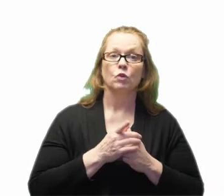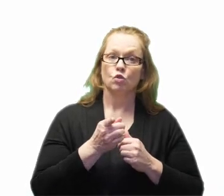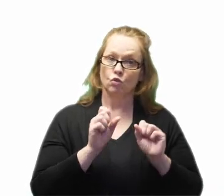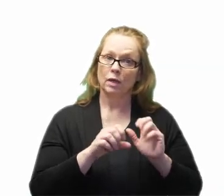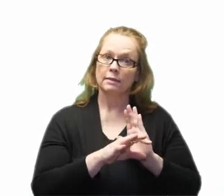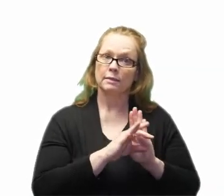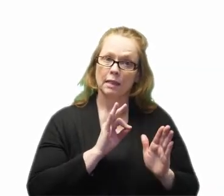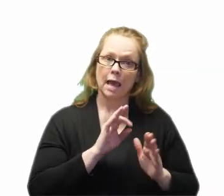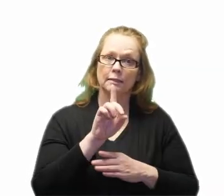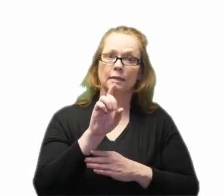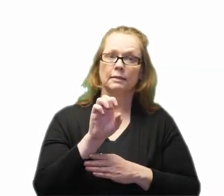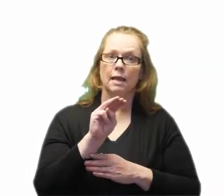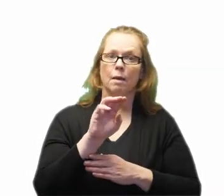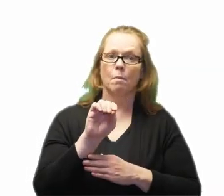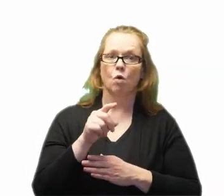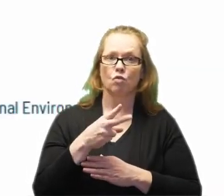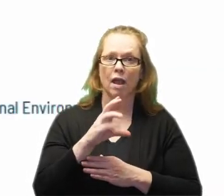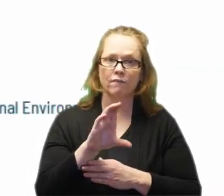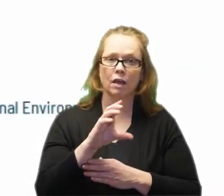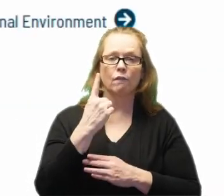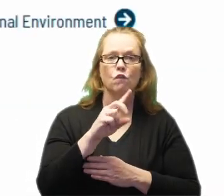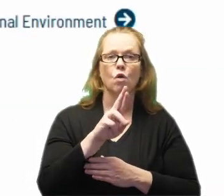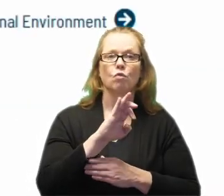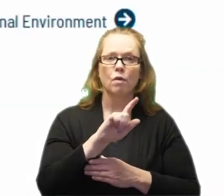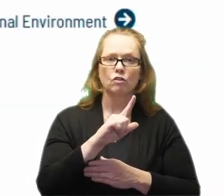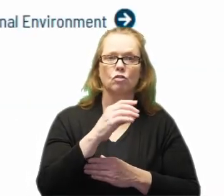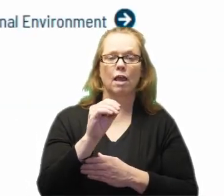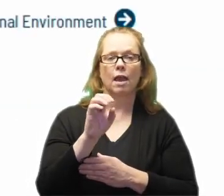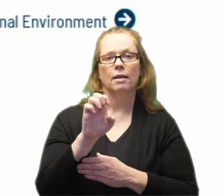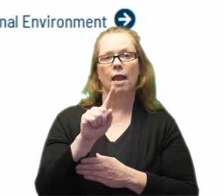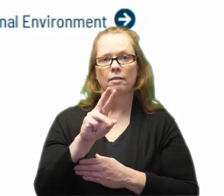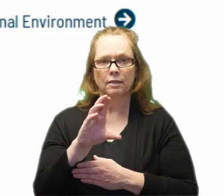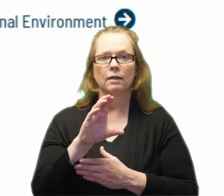You can select demographics for racial and ethnic data,